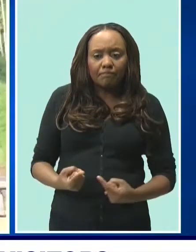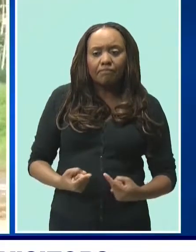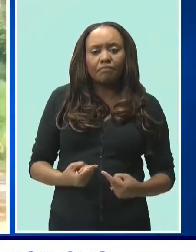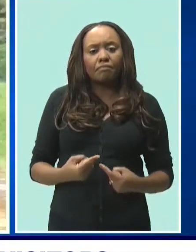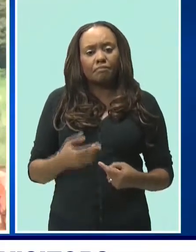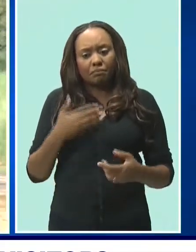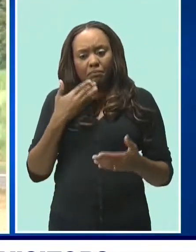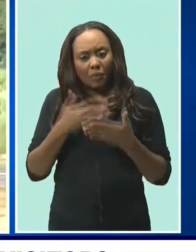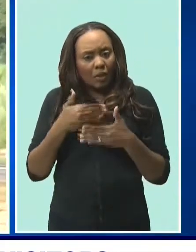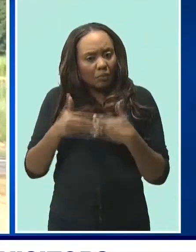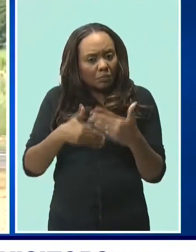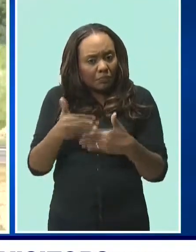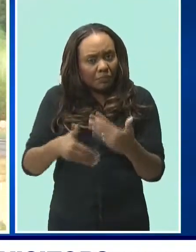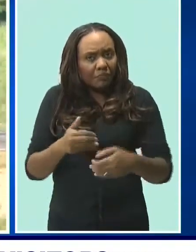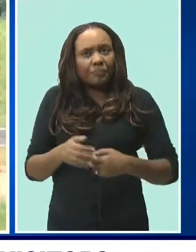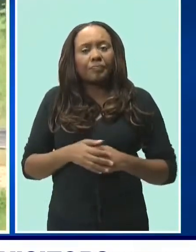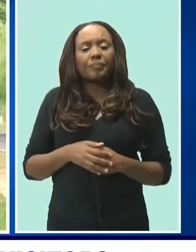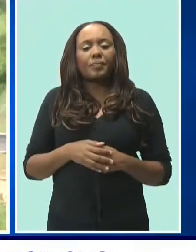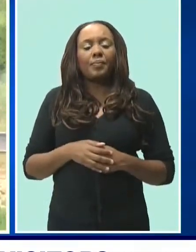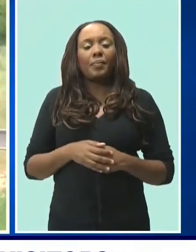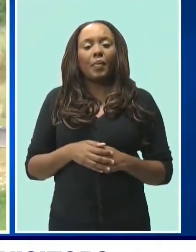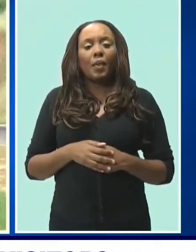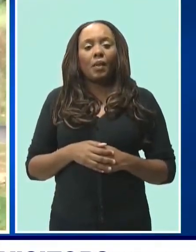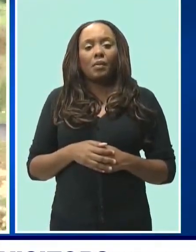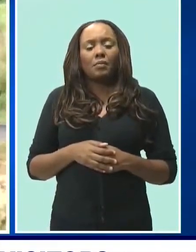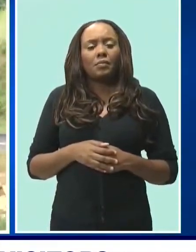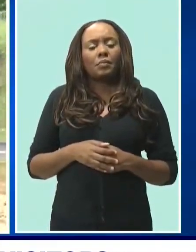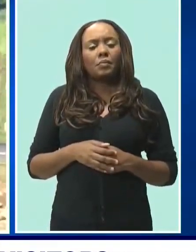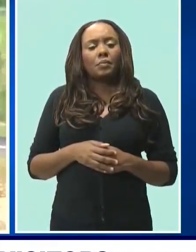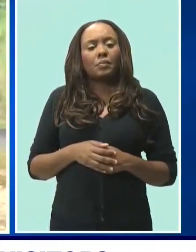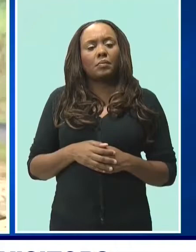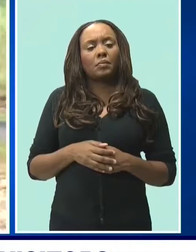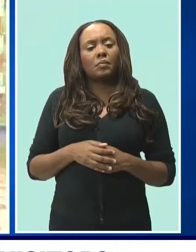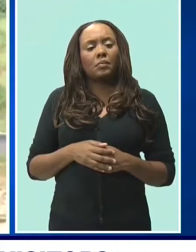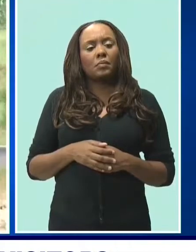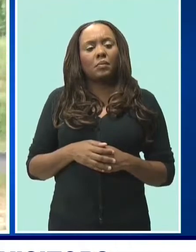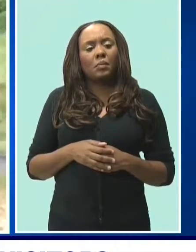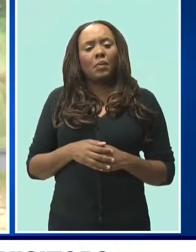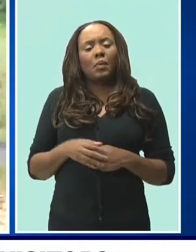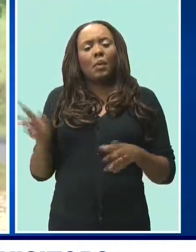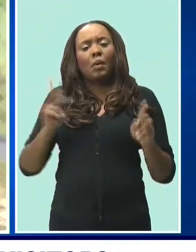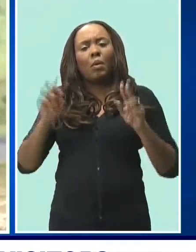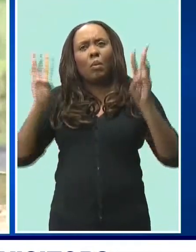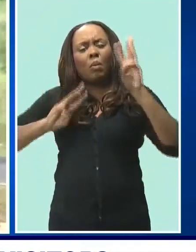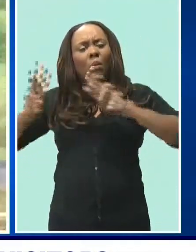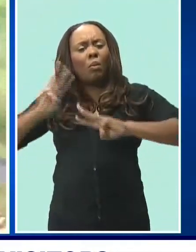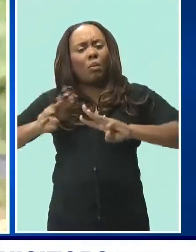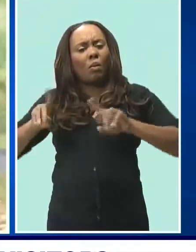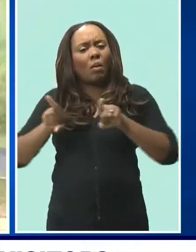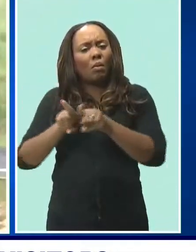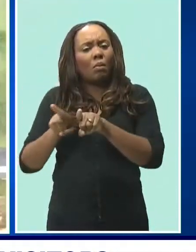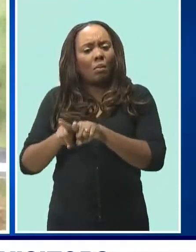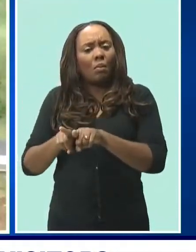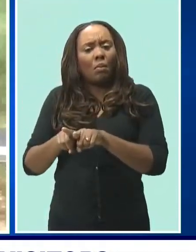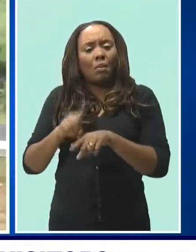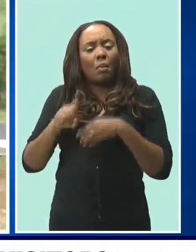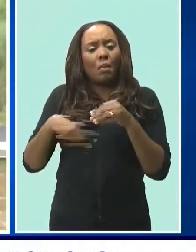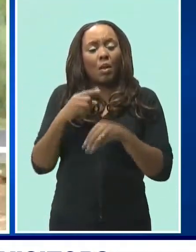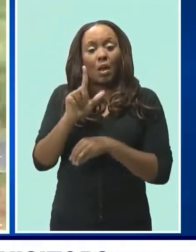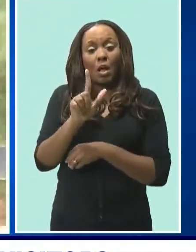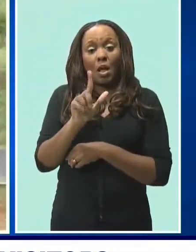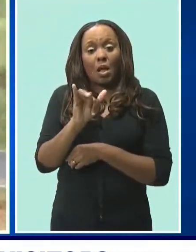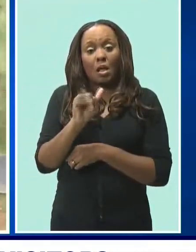far. Another area of concern is the uncertainty surrounding regional carrier Liat. With a third of the